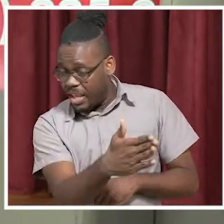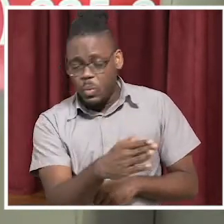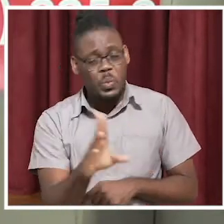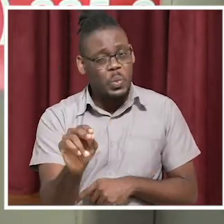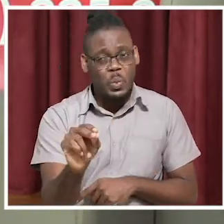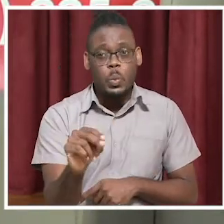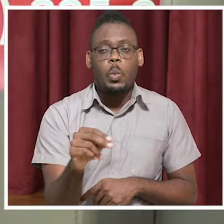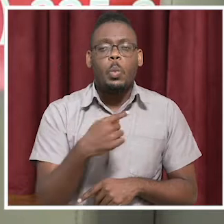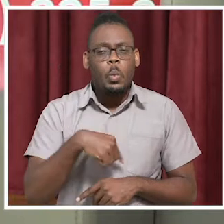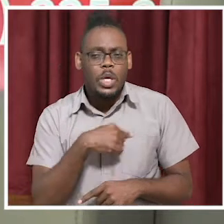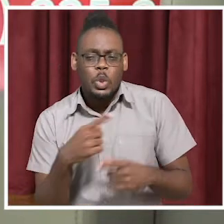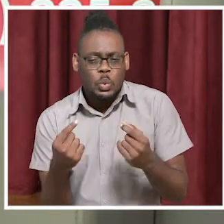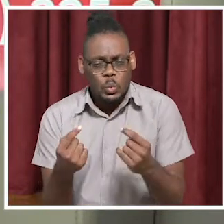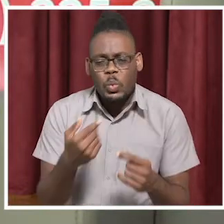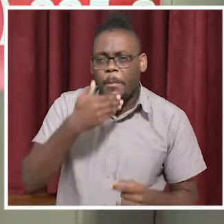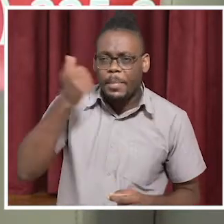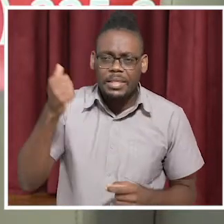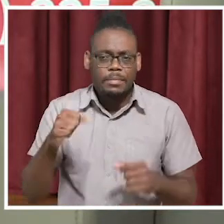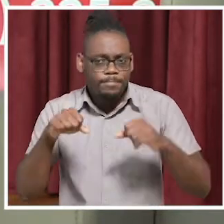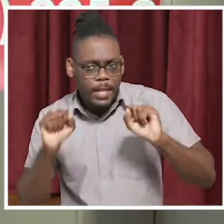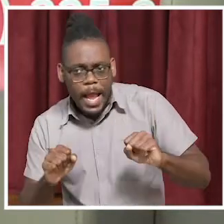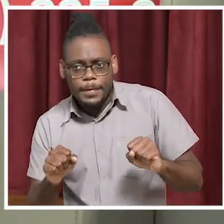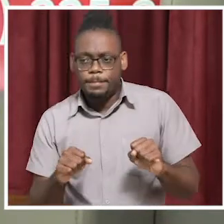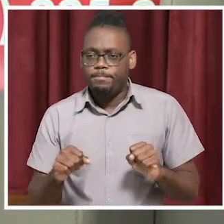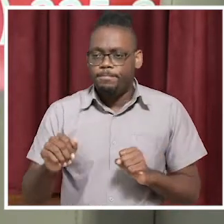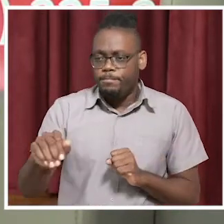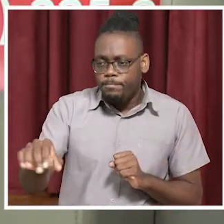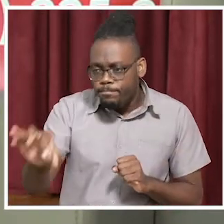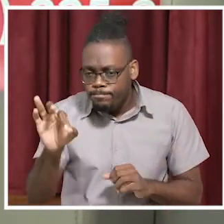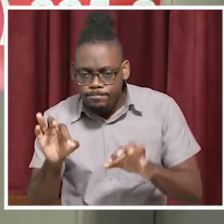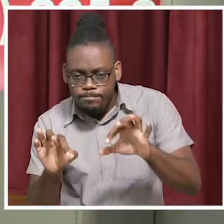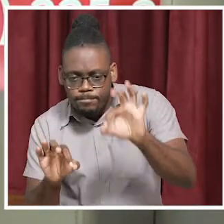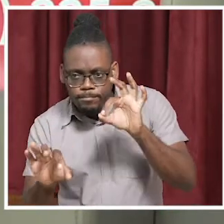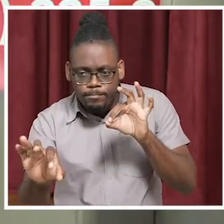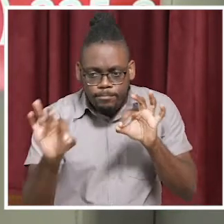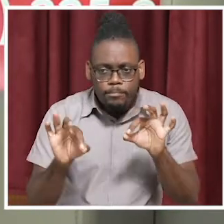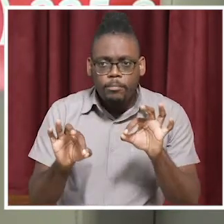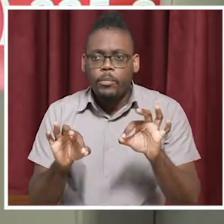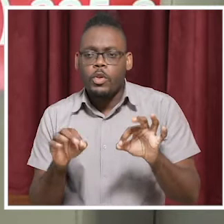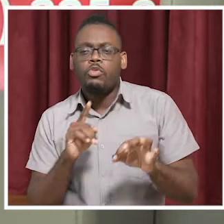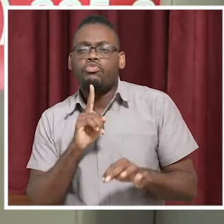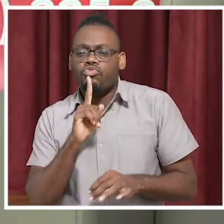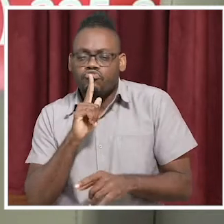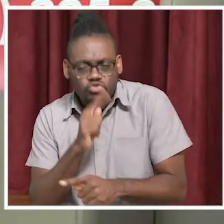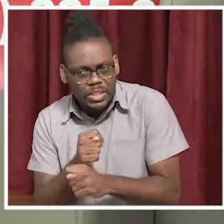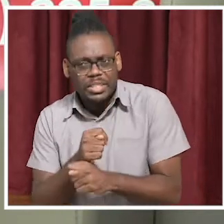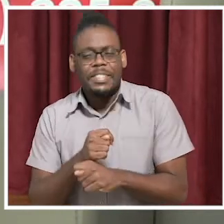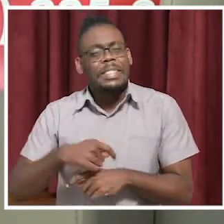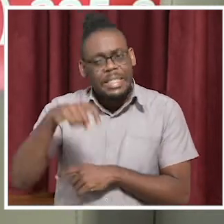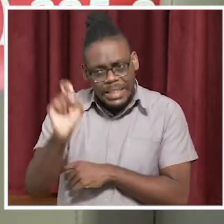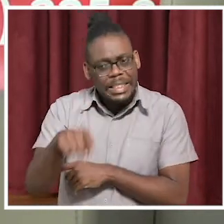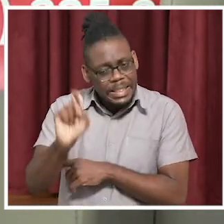in terms of choosing the applicant who would who is really in the most dire need, to right. get